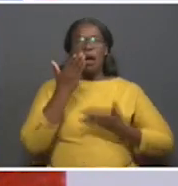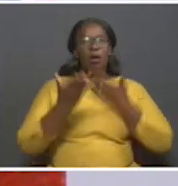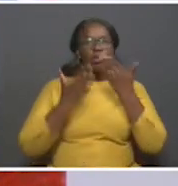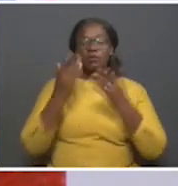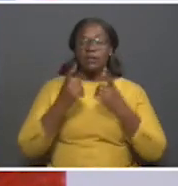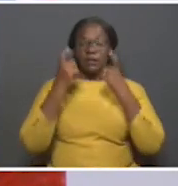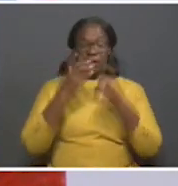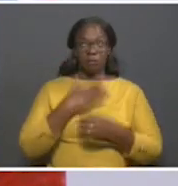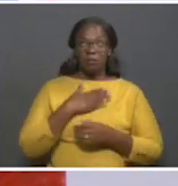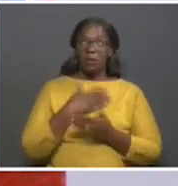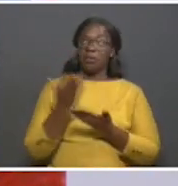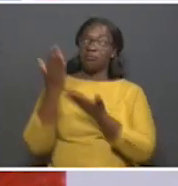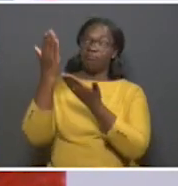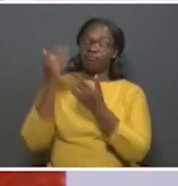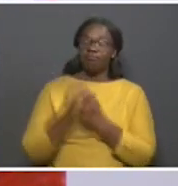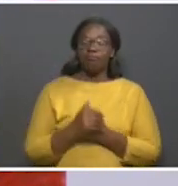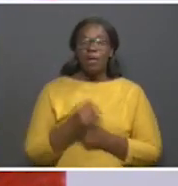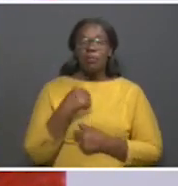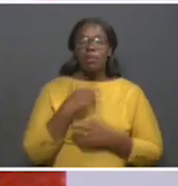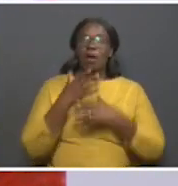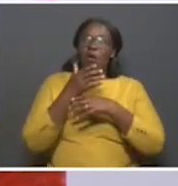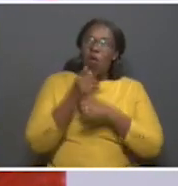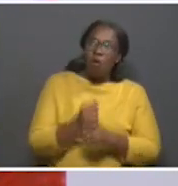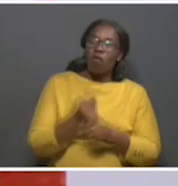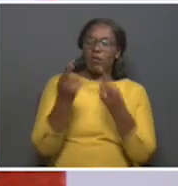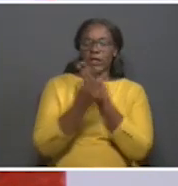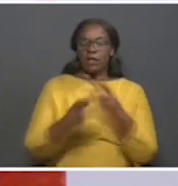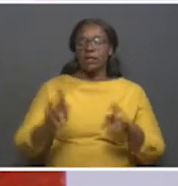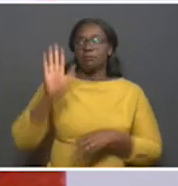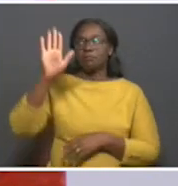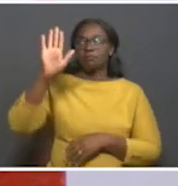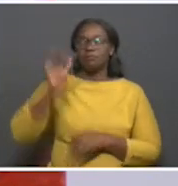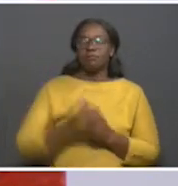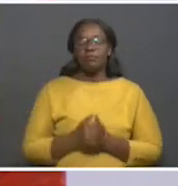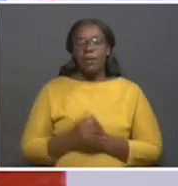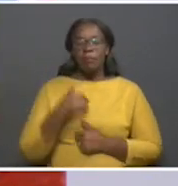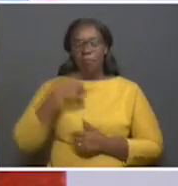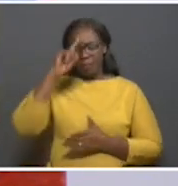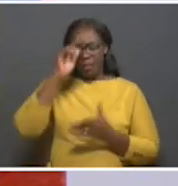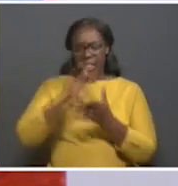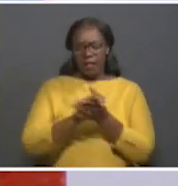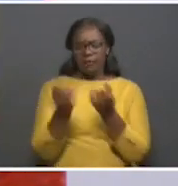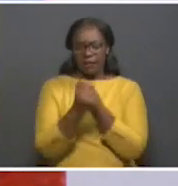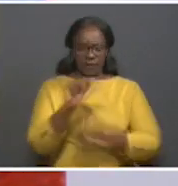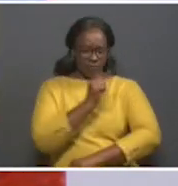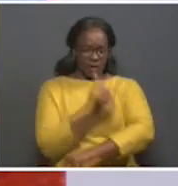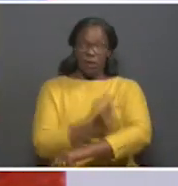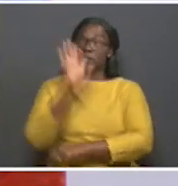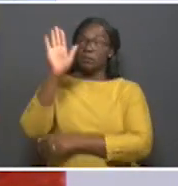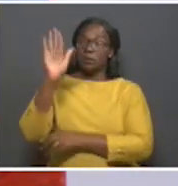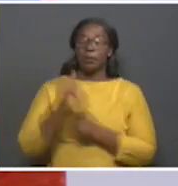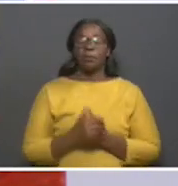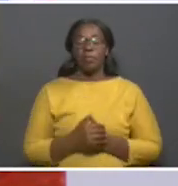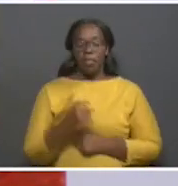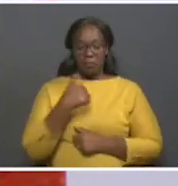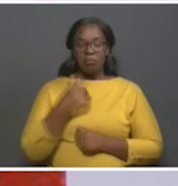sins to You. I trust in Your redemption. I believe in Your saving grace.